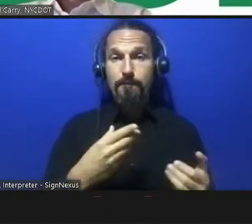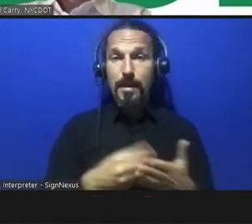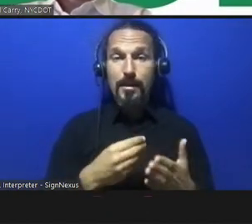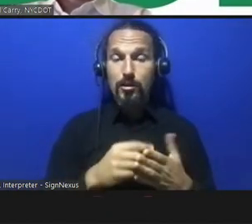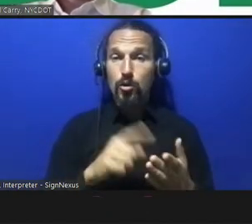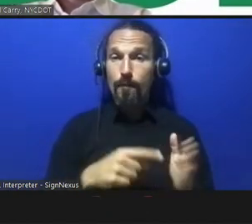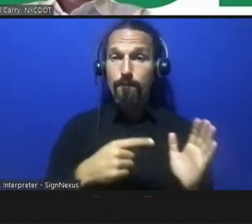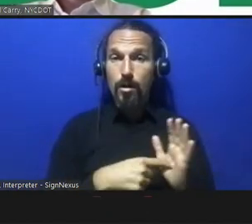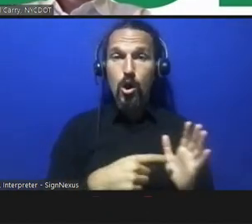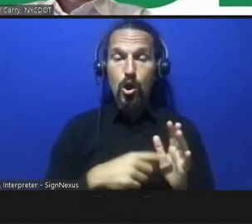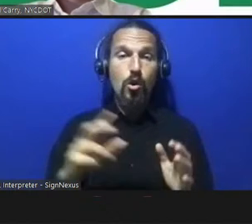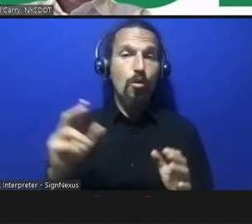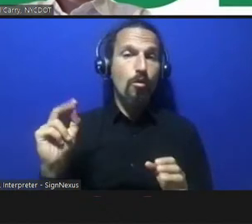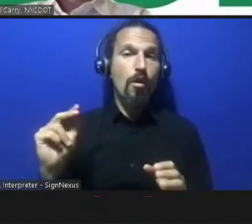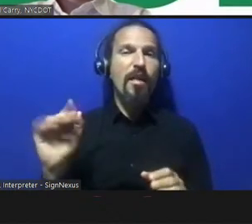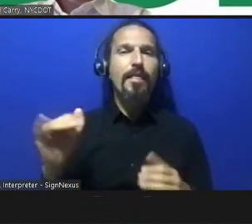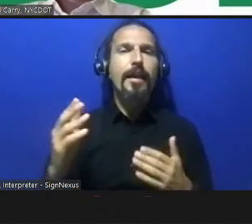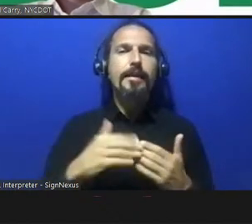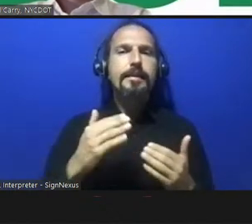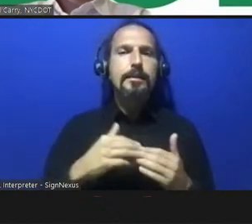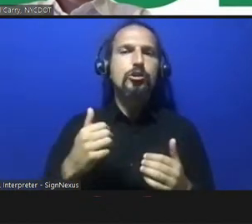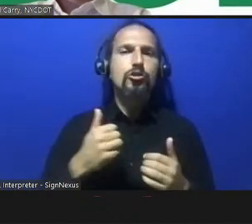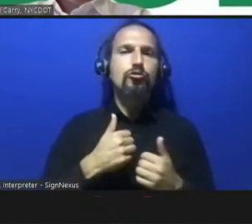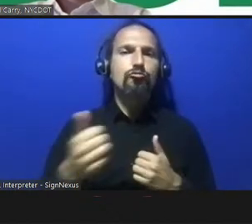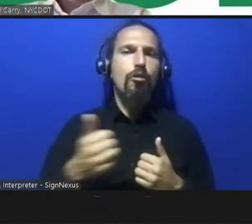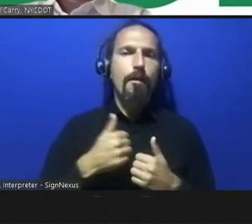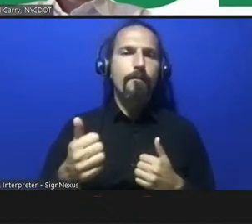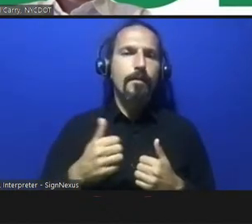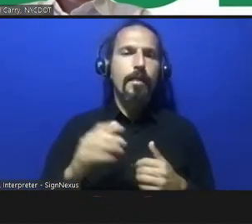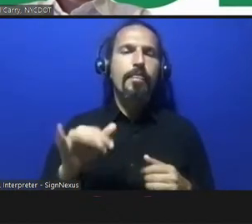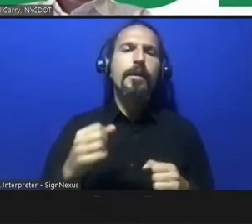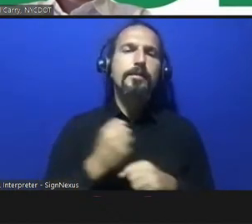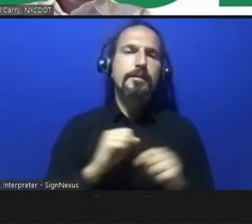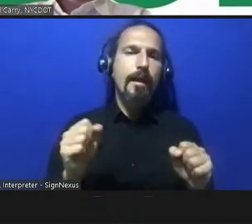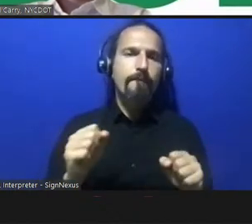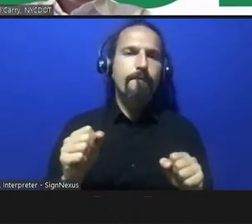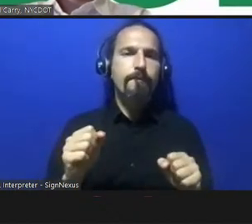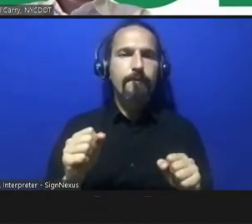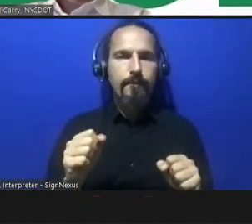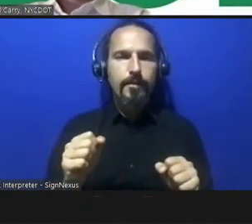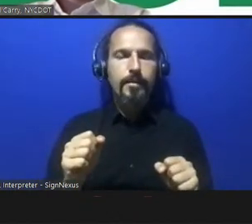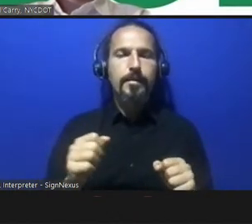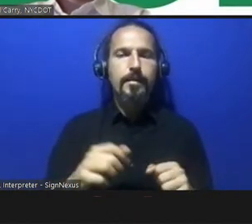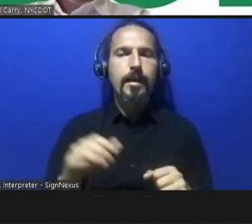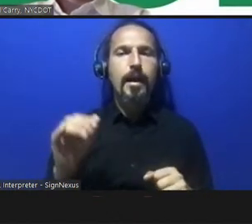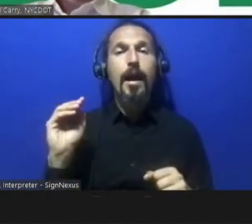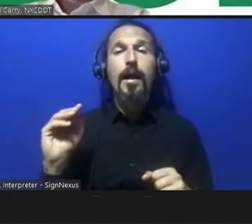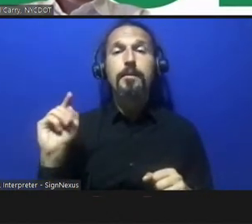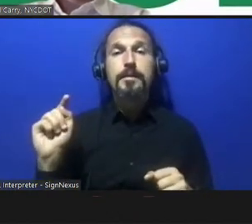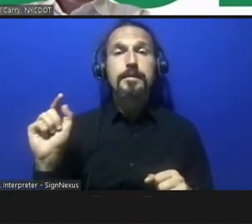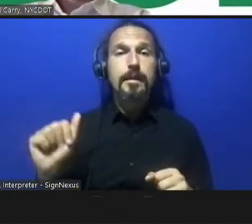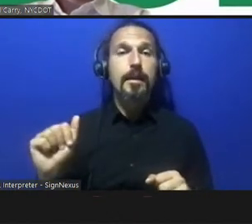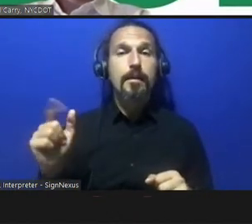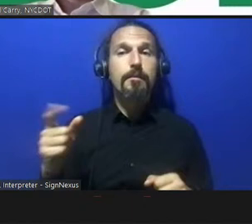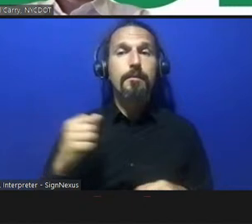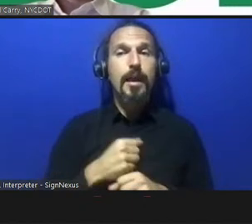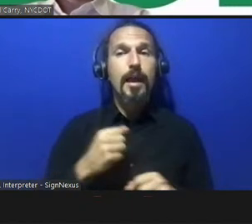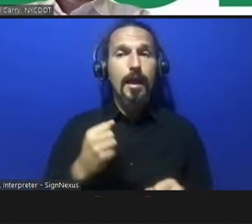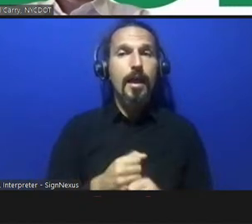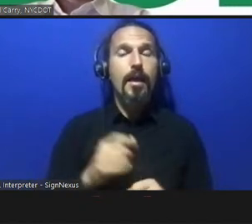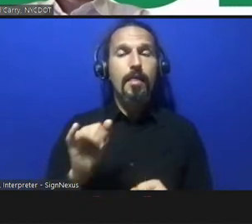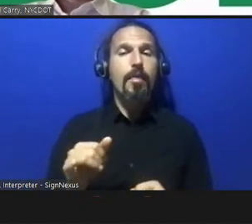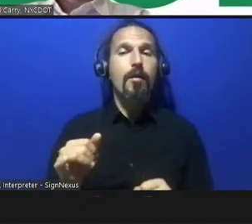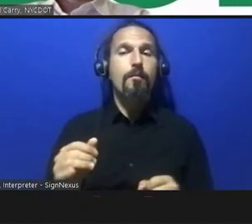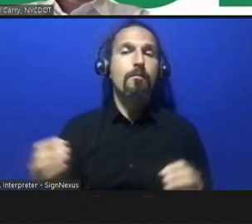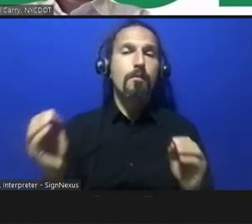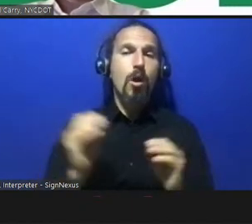it's because it's easier to travel with right it's safer to travel with you know mta is making it a lot more